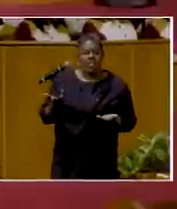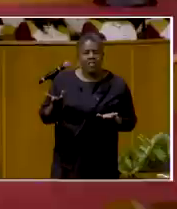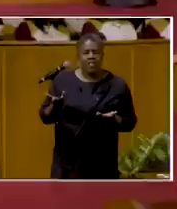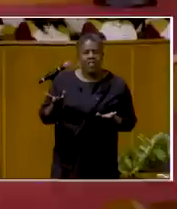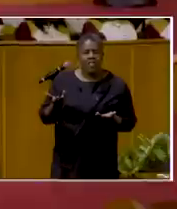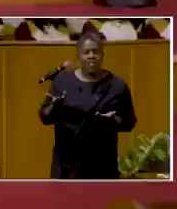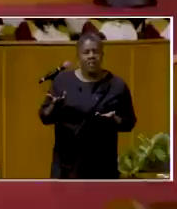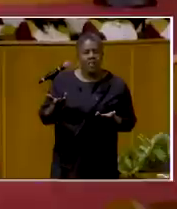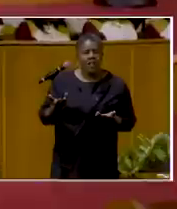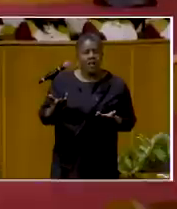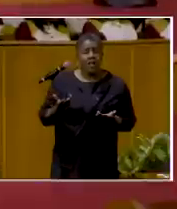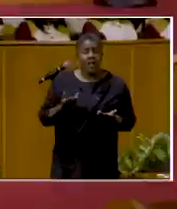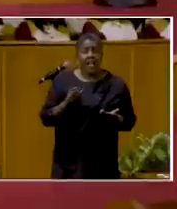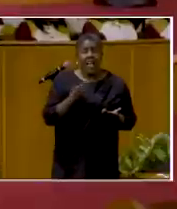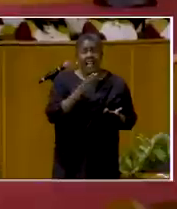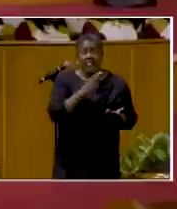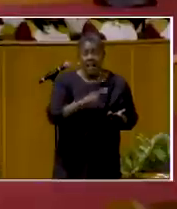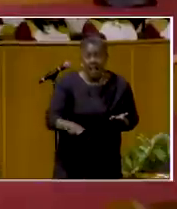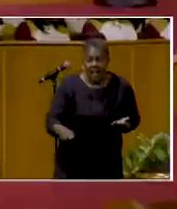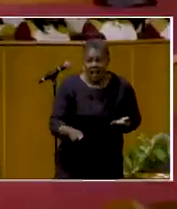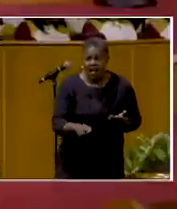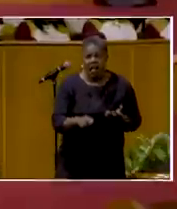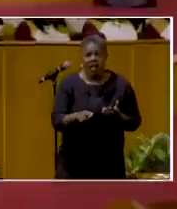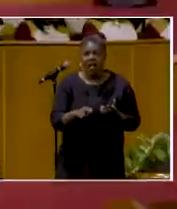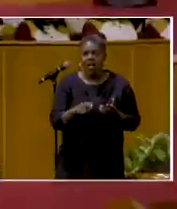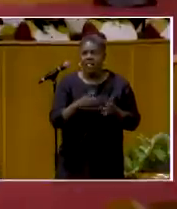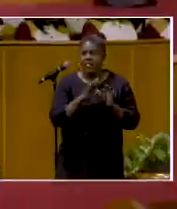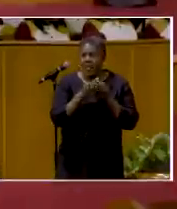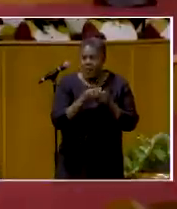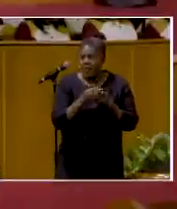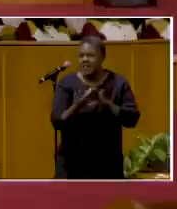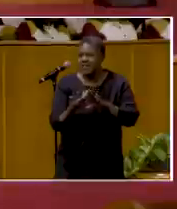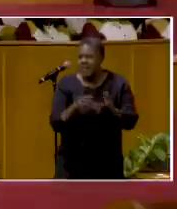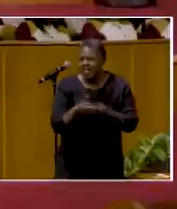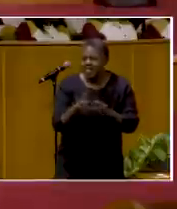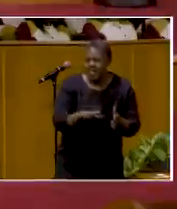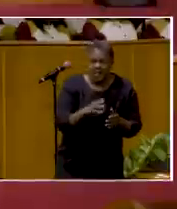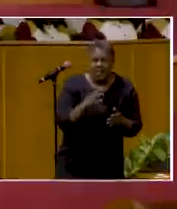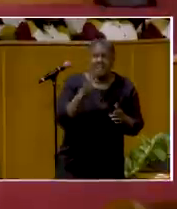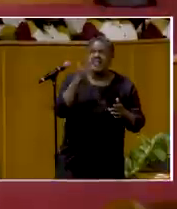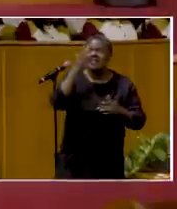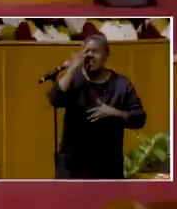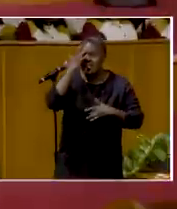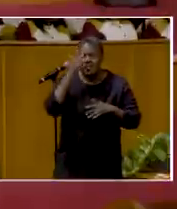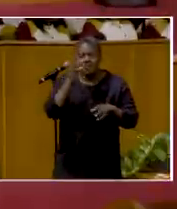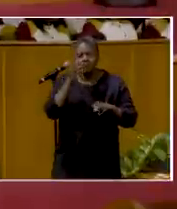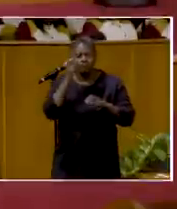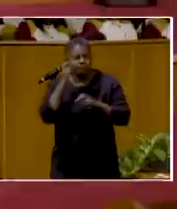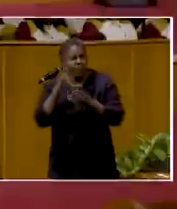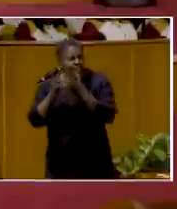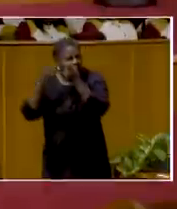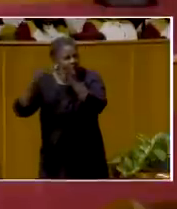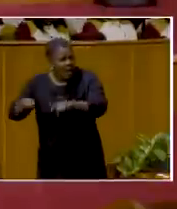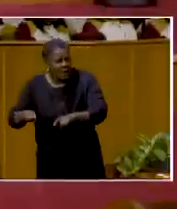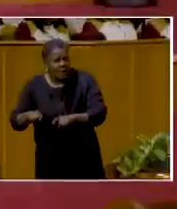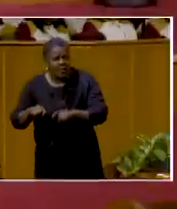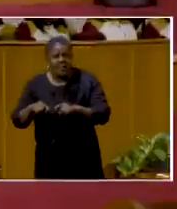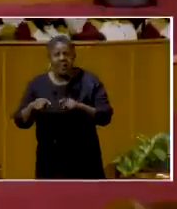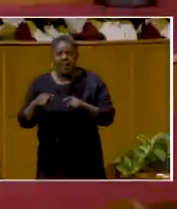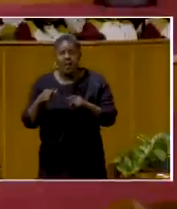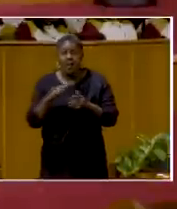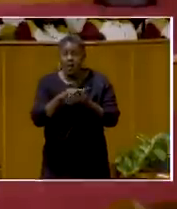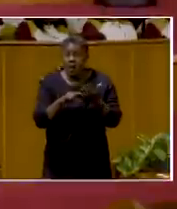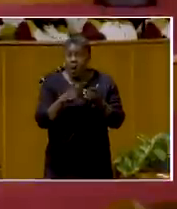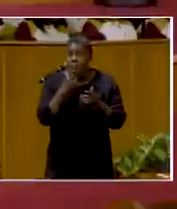The hell that Job goes through, the losses Job endures, the death Job sees, the sickness Job wrestles with. Is